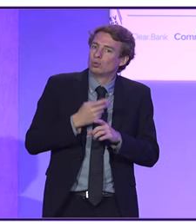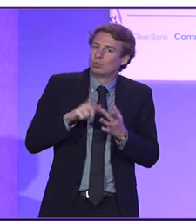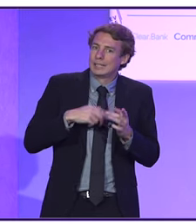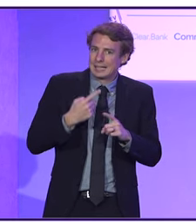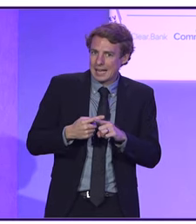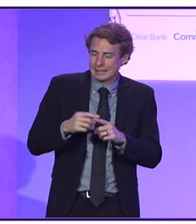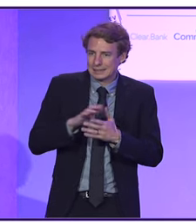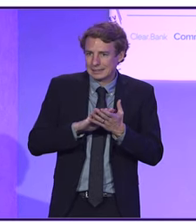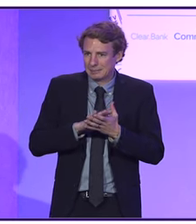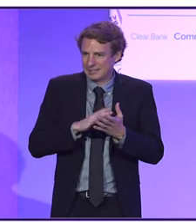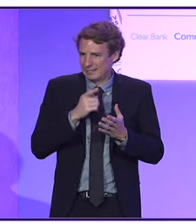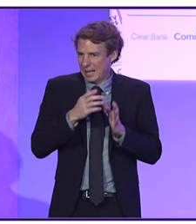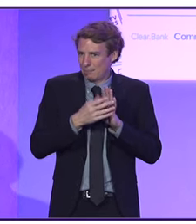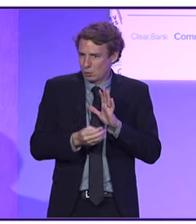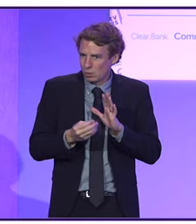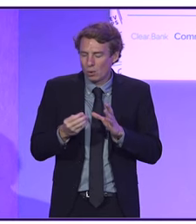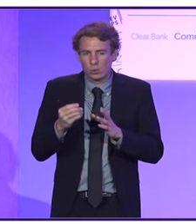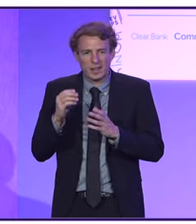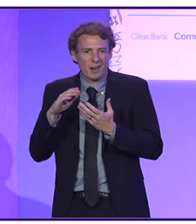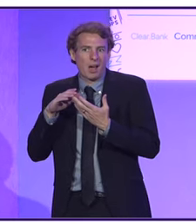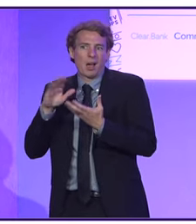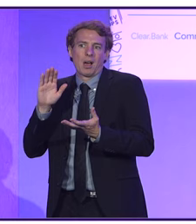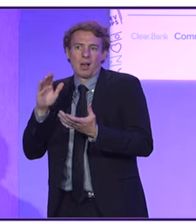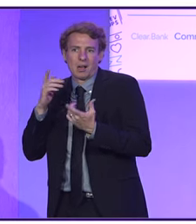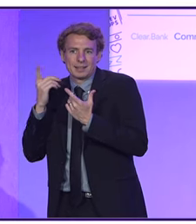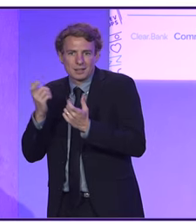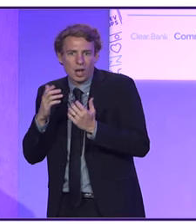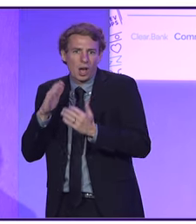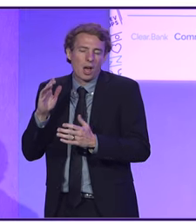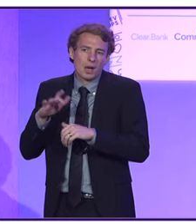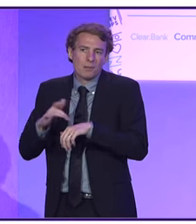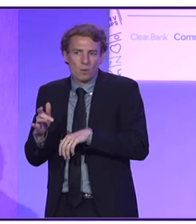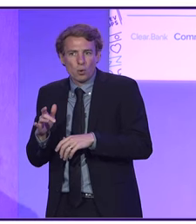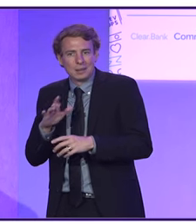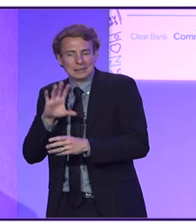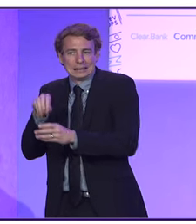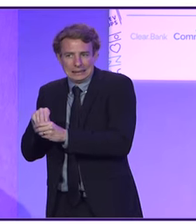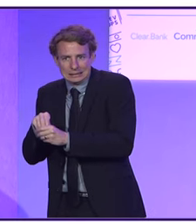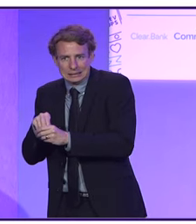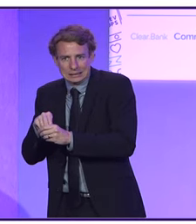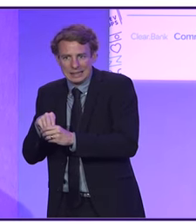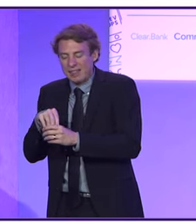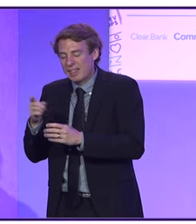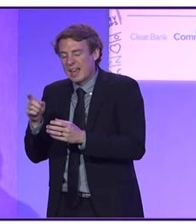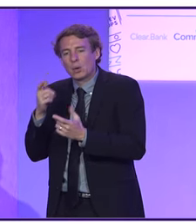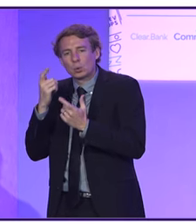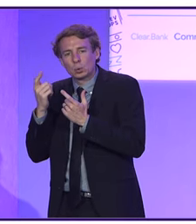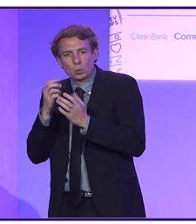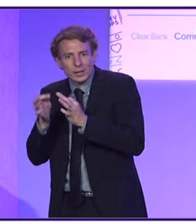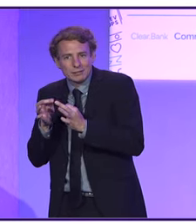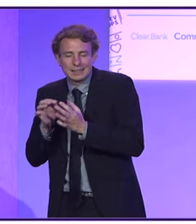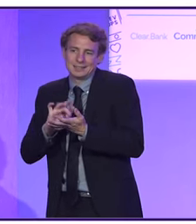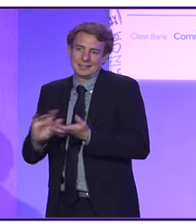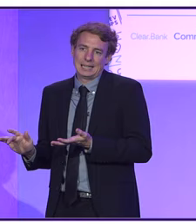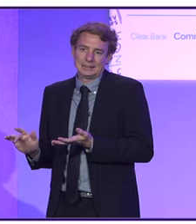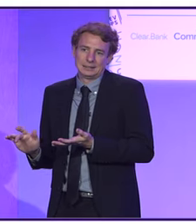data into your high performance storage or your high performance searching. Then you will query it, then you'll delete it all. Very, very expensive thing to do, but also